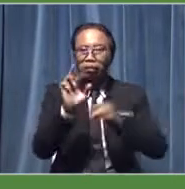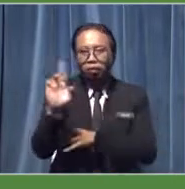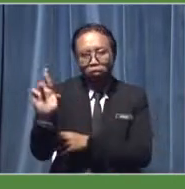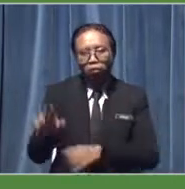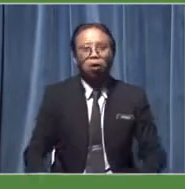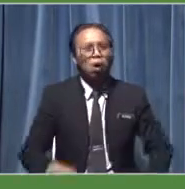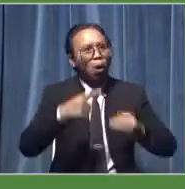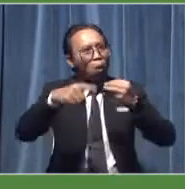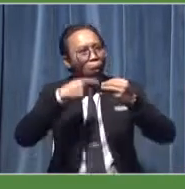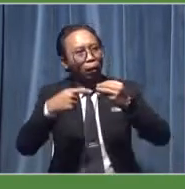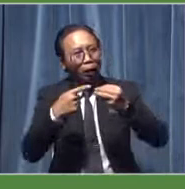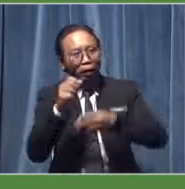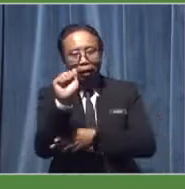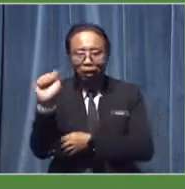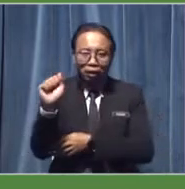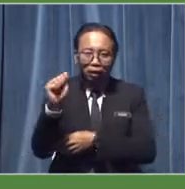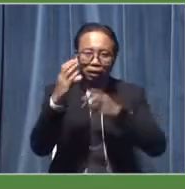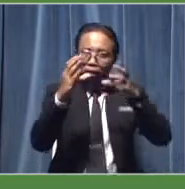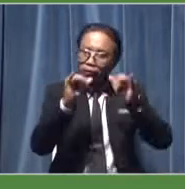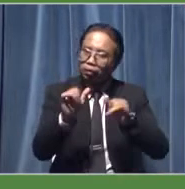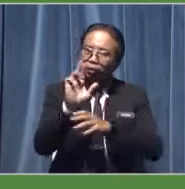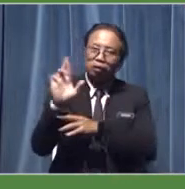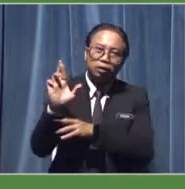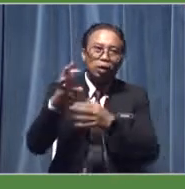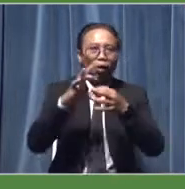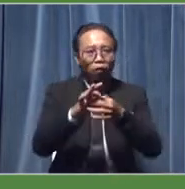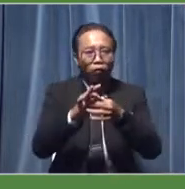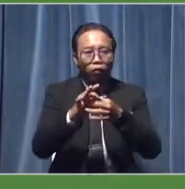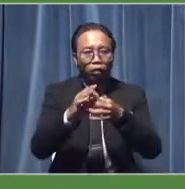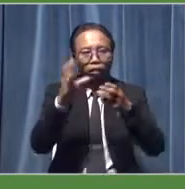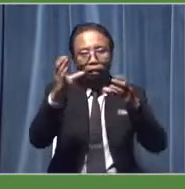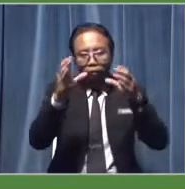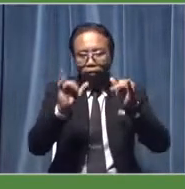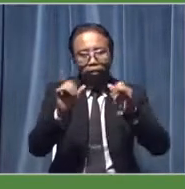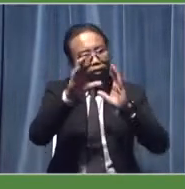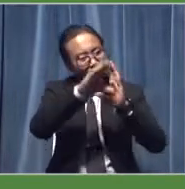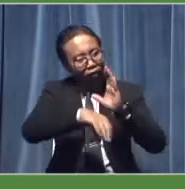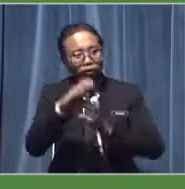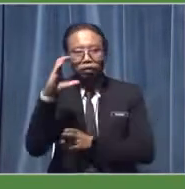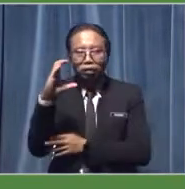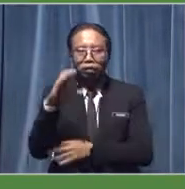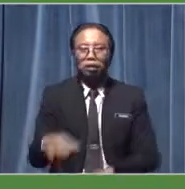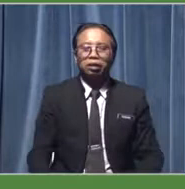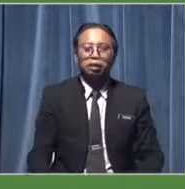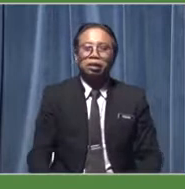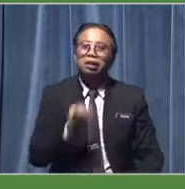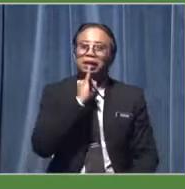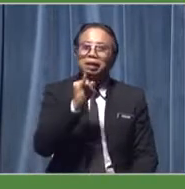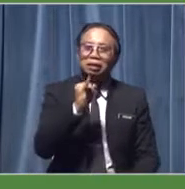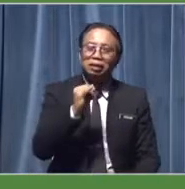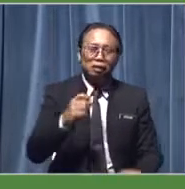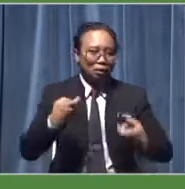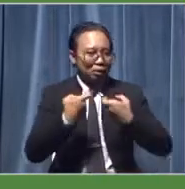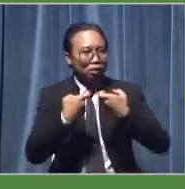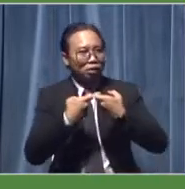When a capacitor of capacitance C is charged by